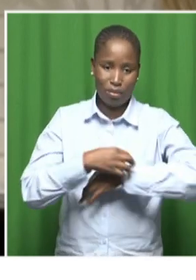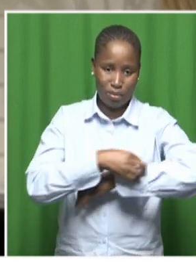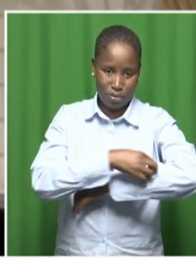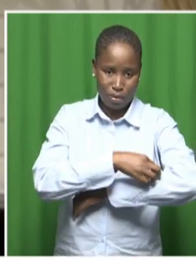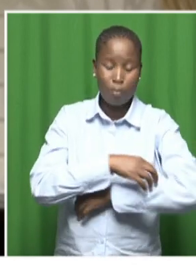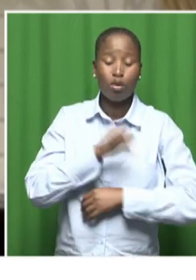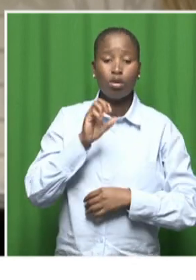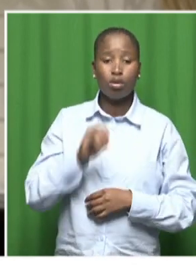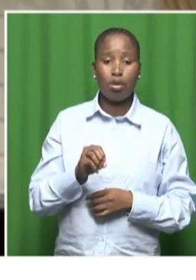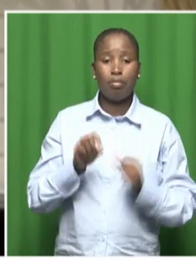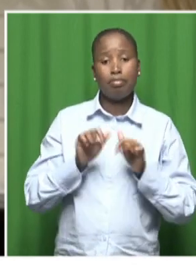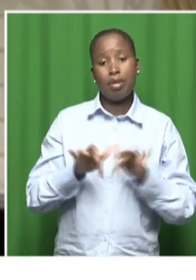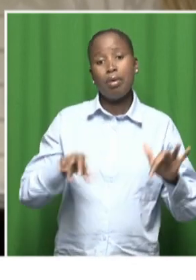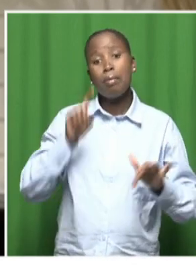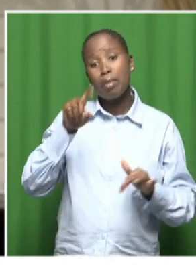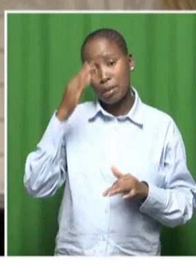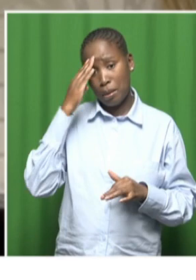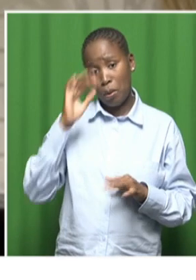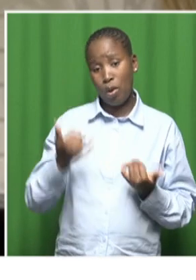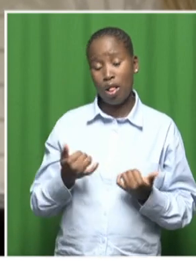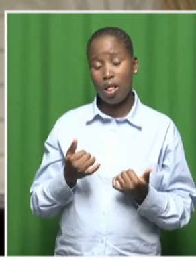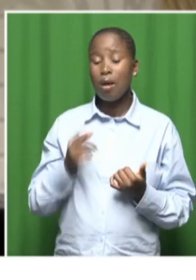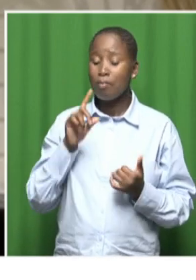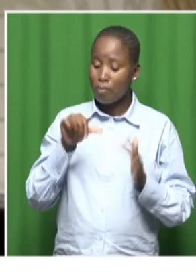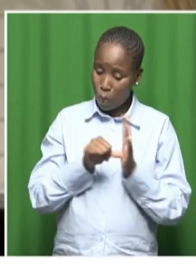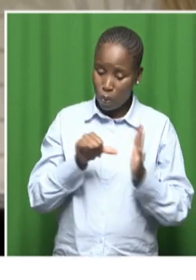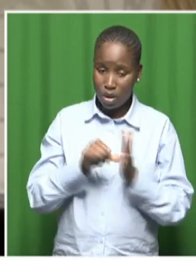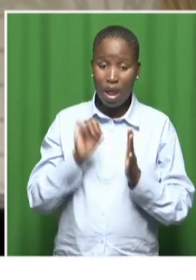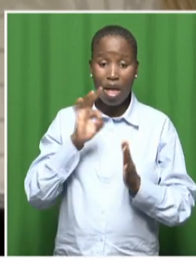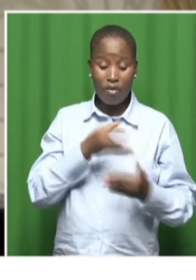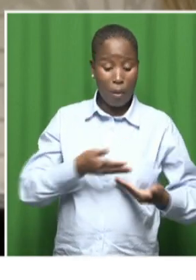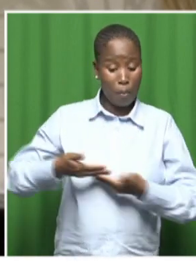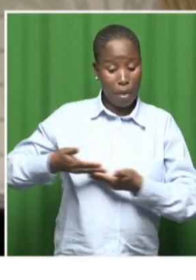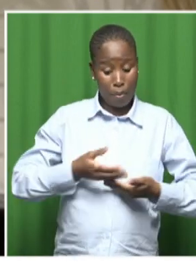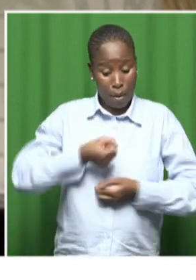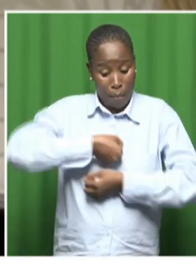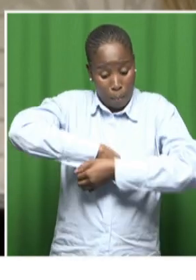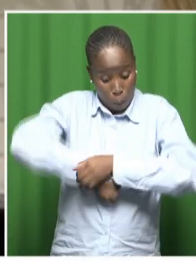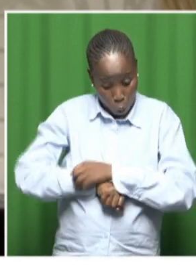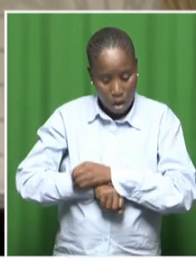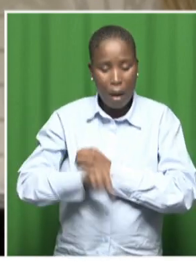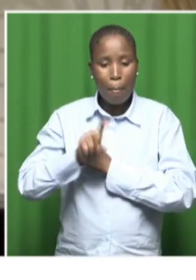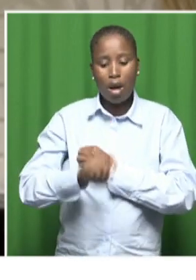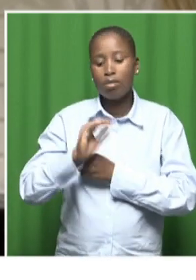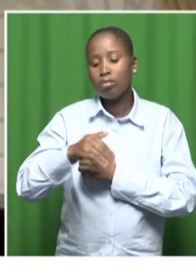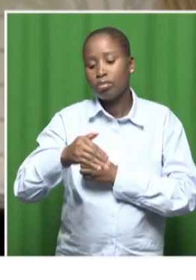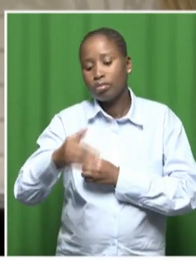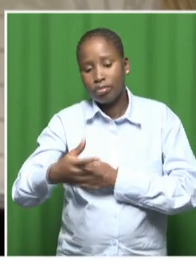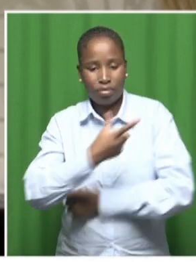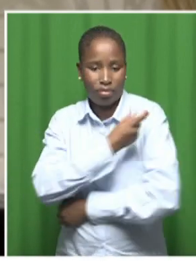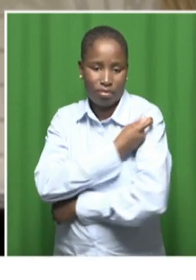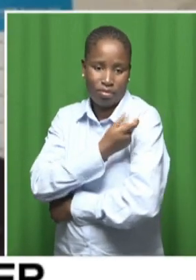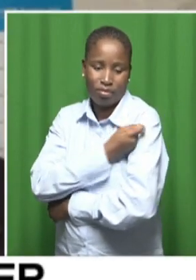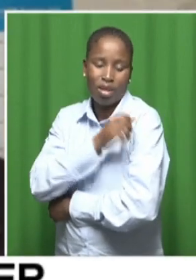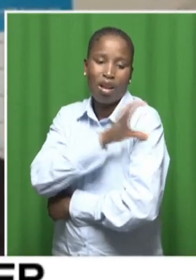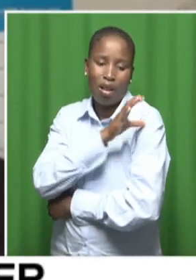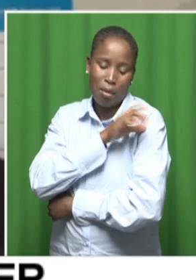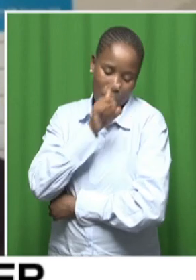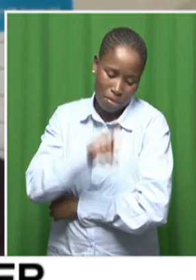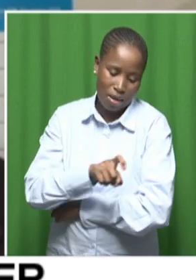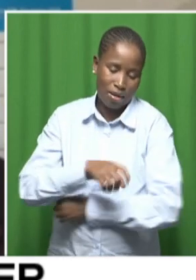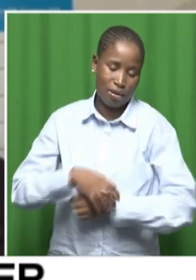of where the status is of their children's vaccination, and to try and get that up to date as quickly as they possibly can. So let's talk